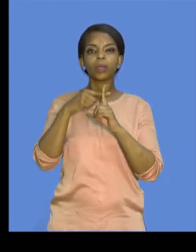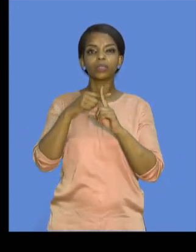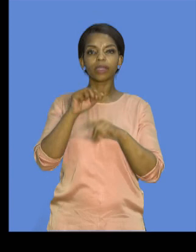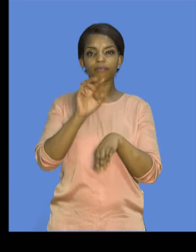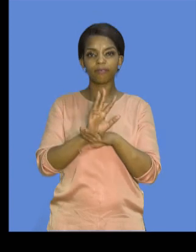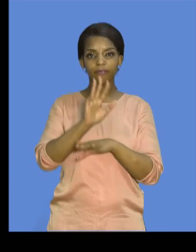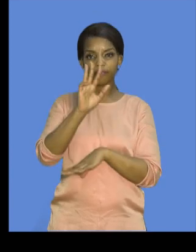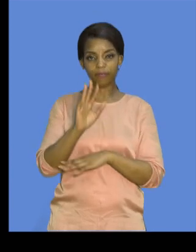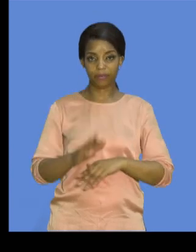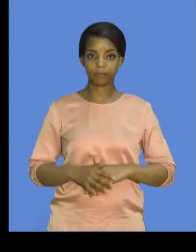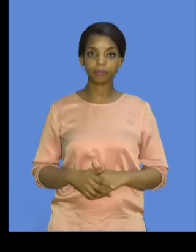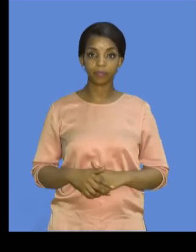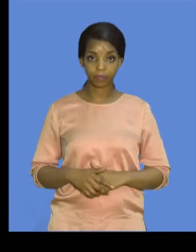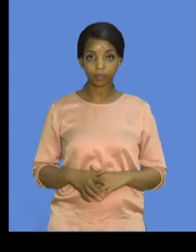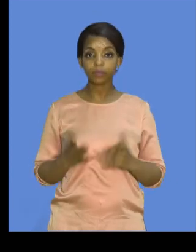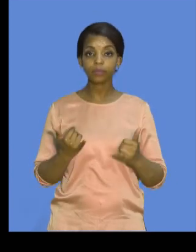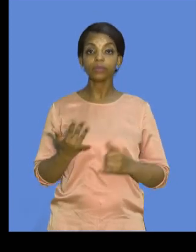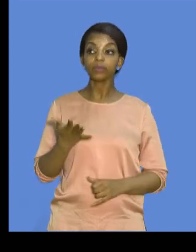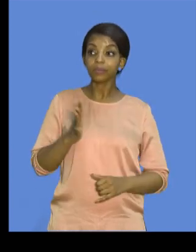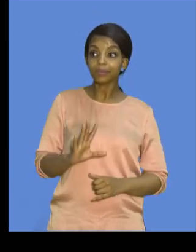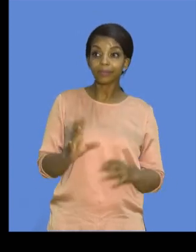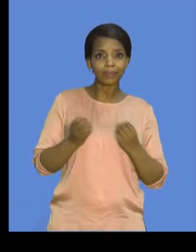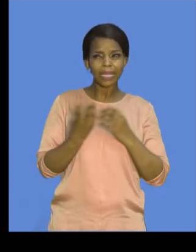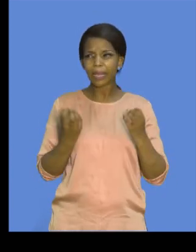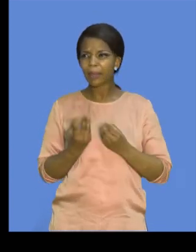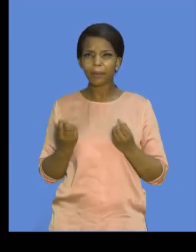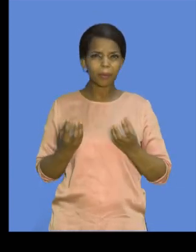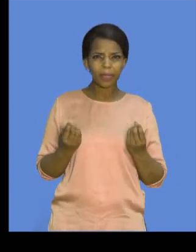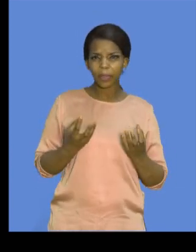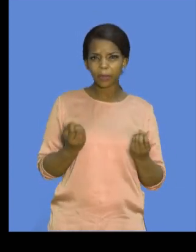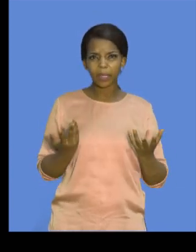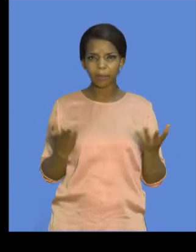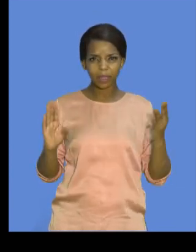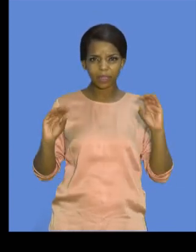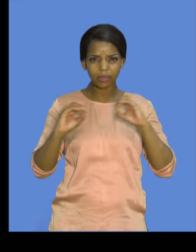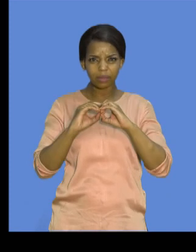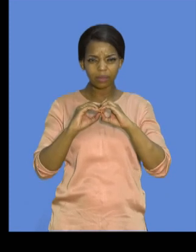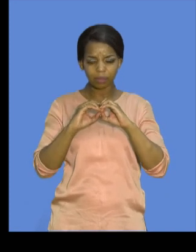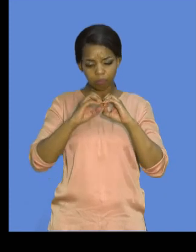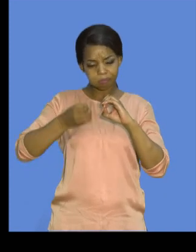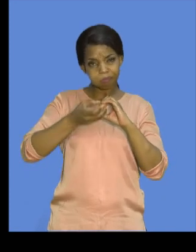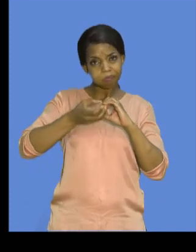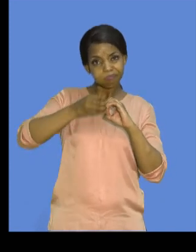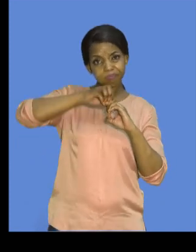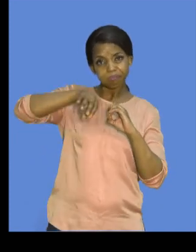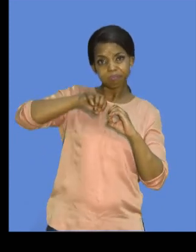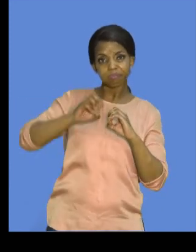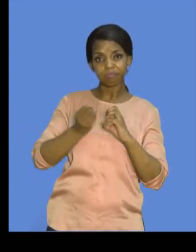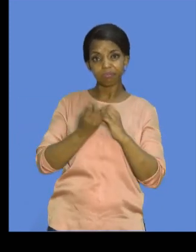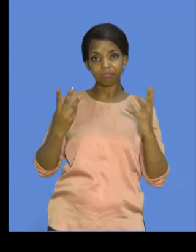want to find the number of electrons that were transferred, we'll make that the subject, okay? So if that's the case, then we'll get